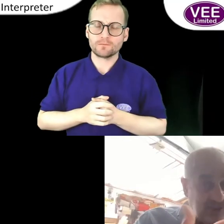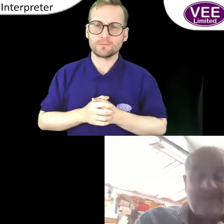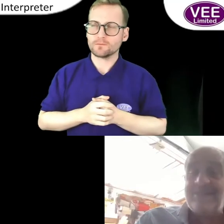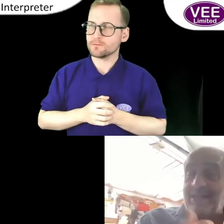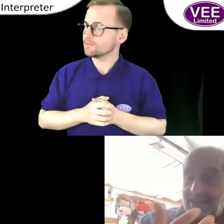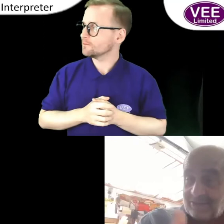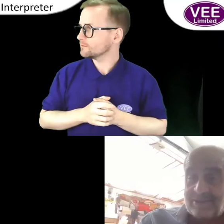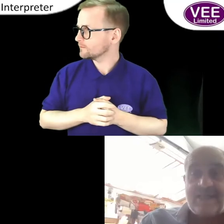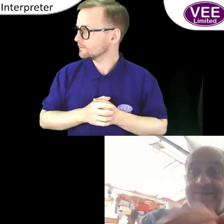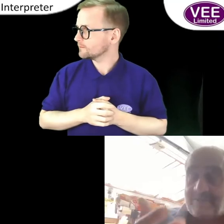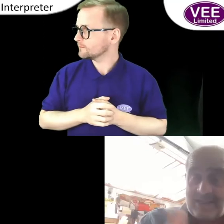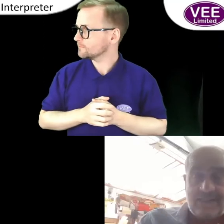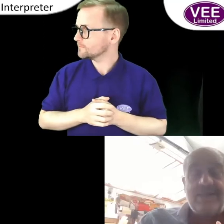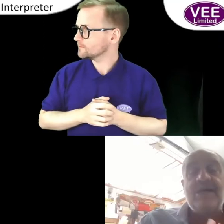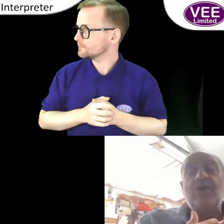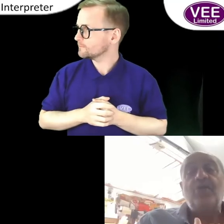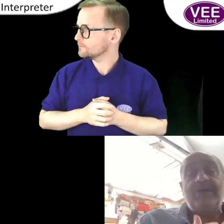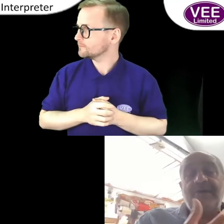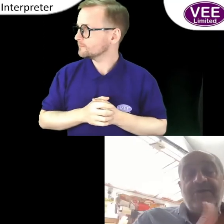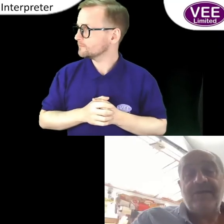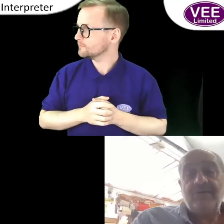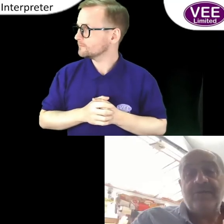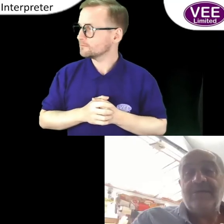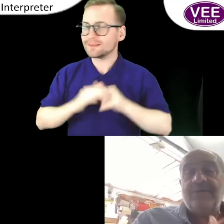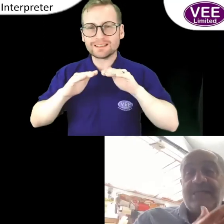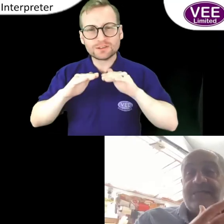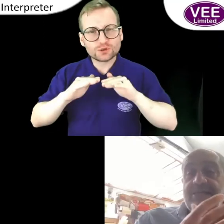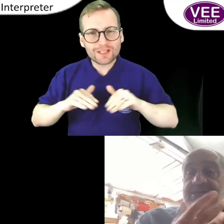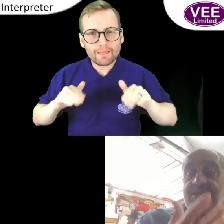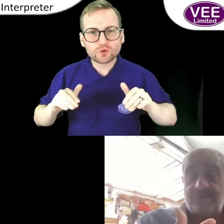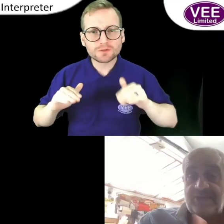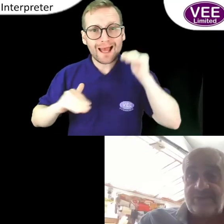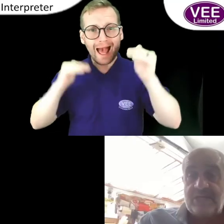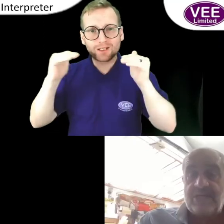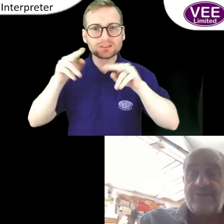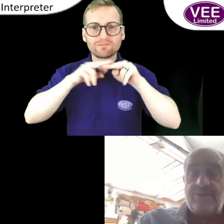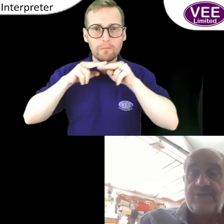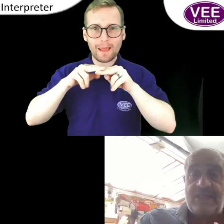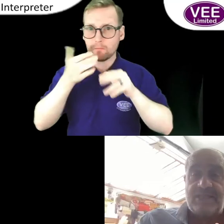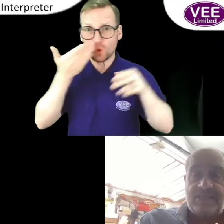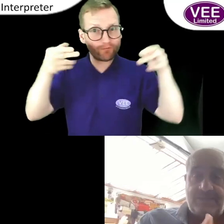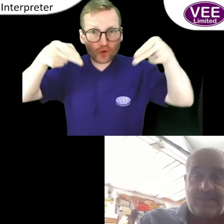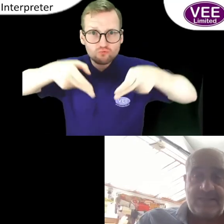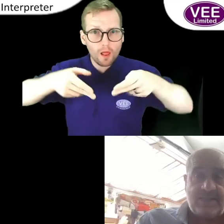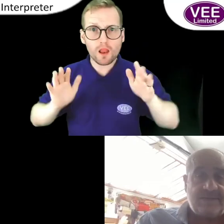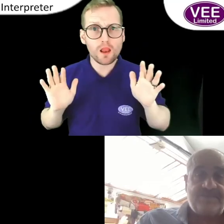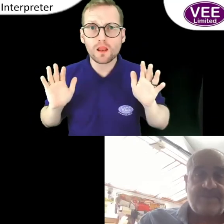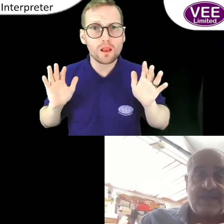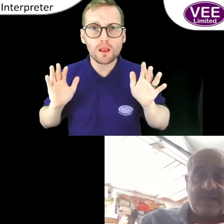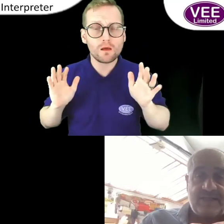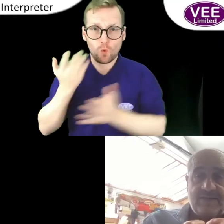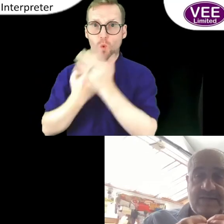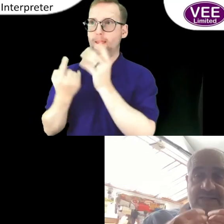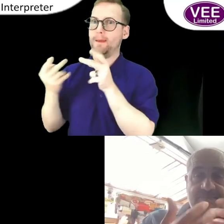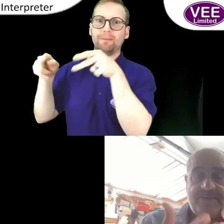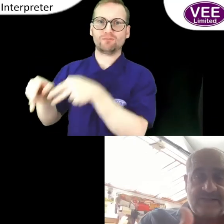As many children and adults and families were buried without any ceremonies. So this is a piece